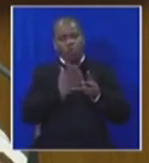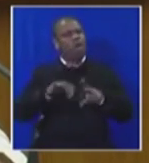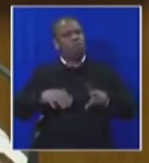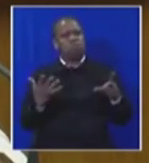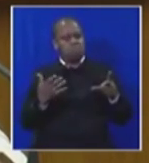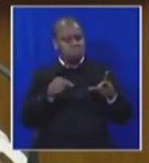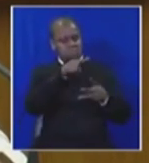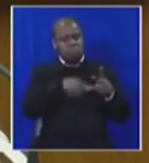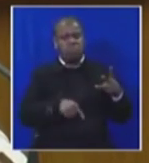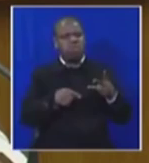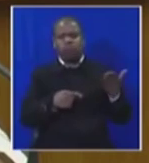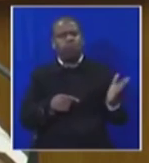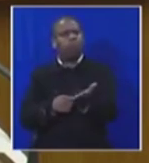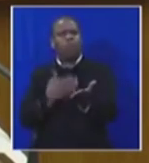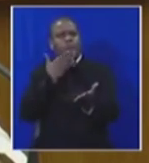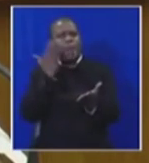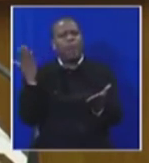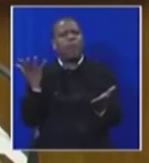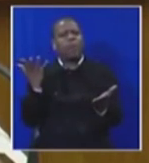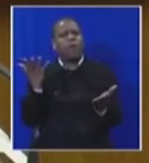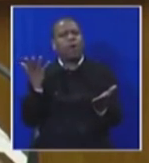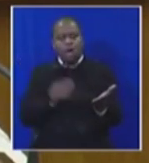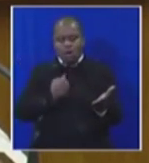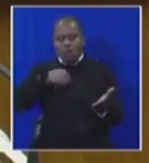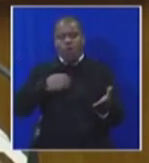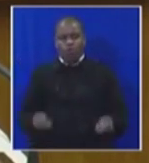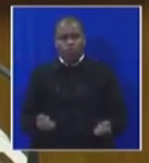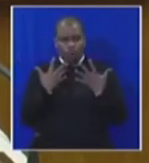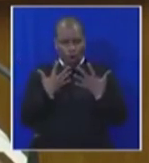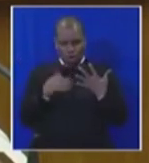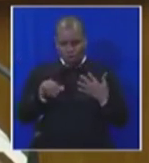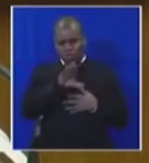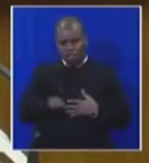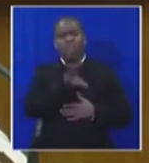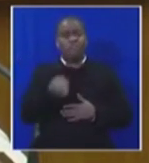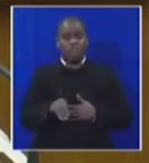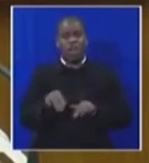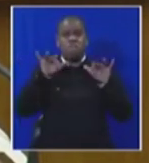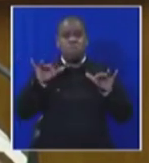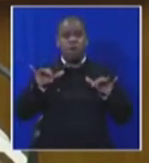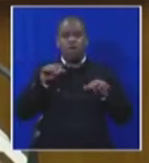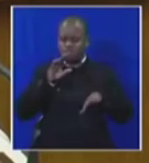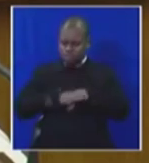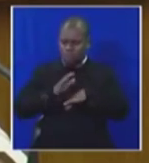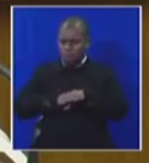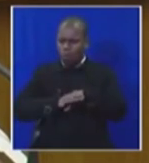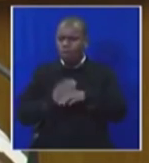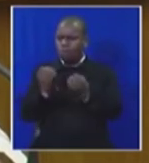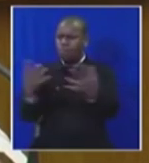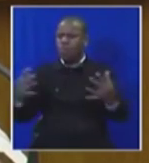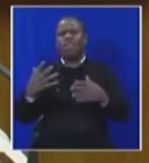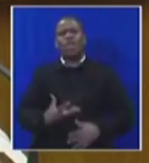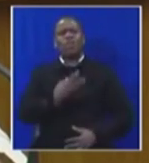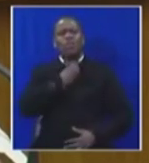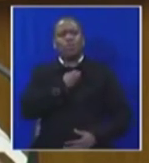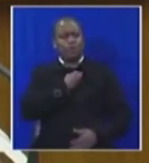issues facing young South Africans today. It is alarming in a country where the population is largely made up of young people that the